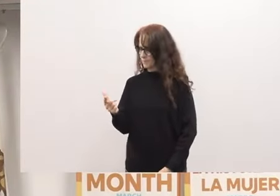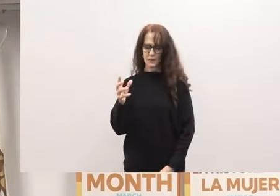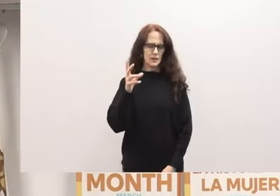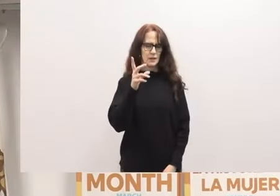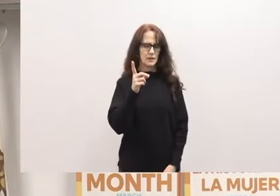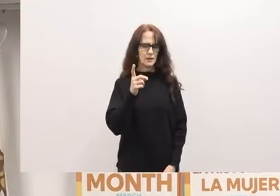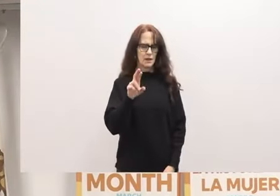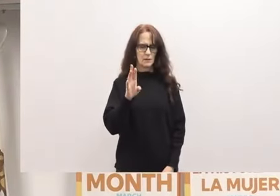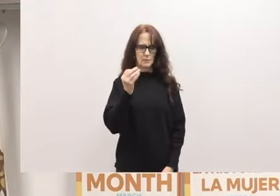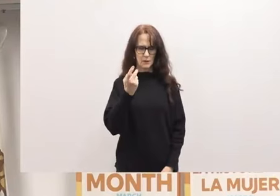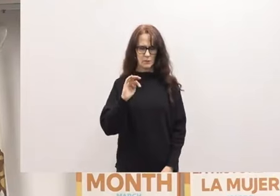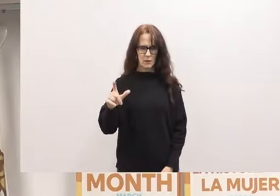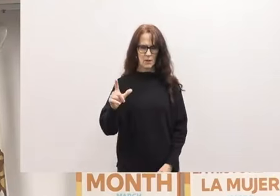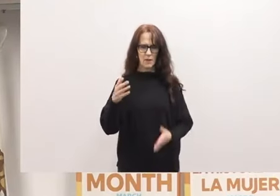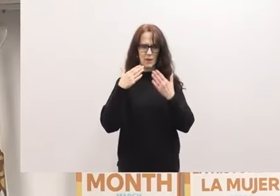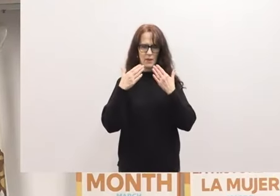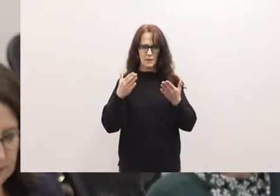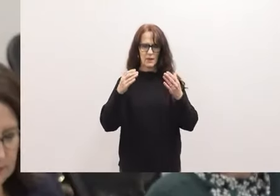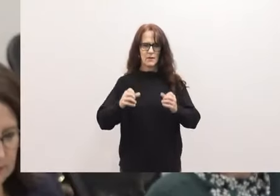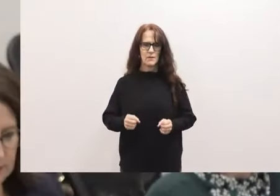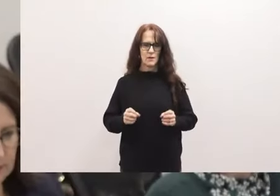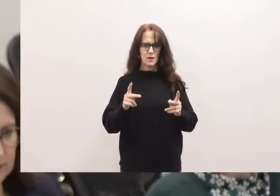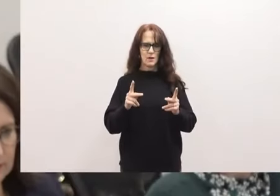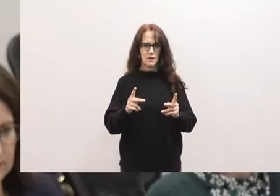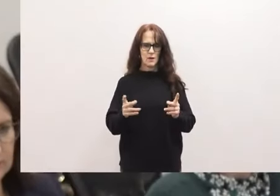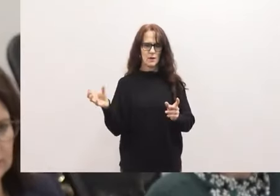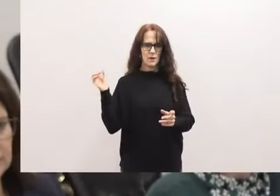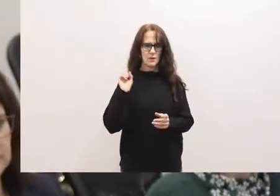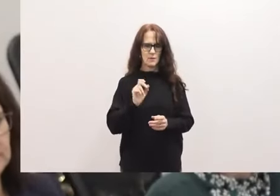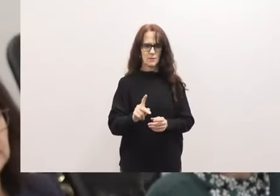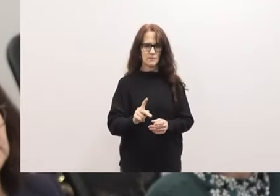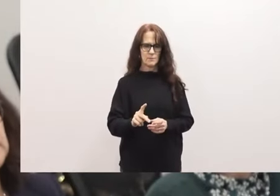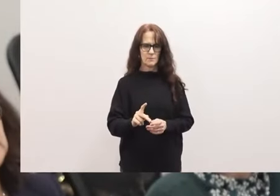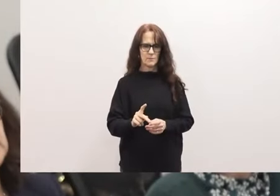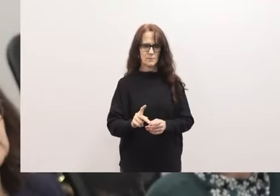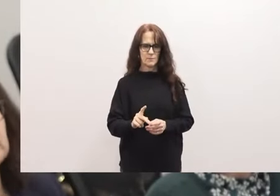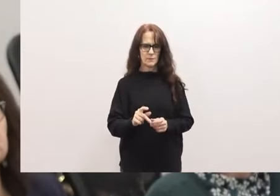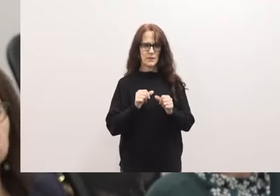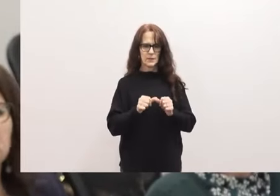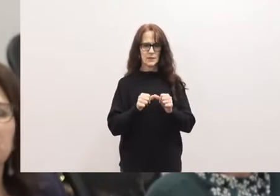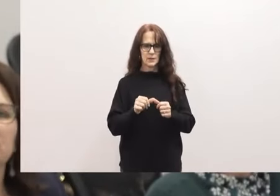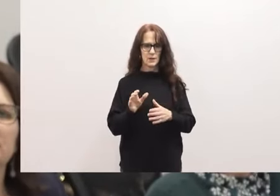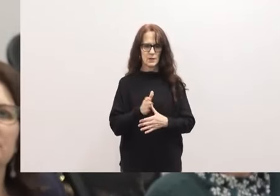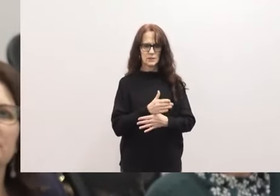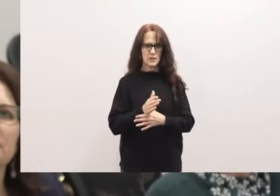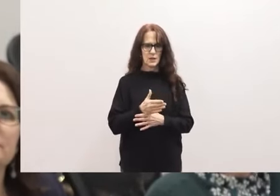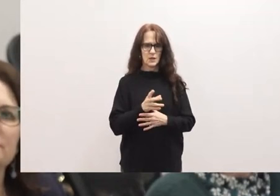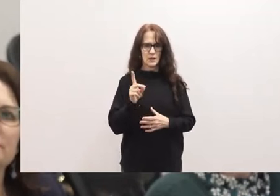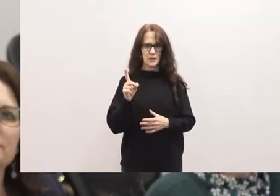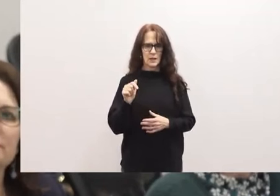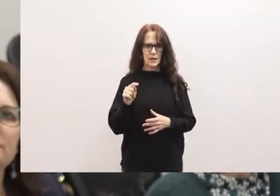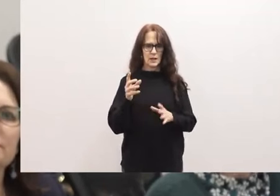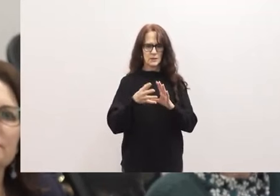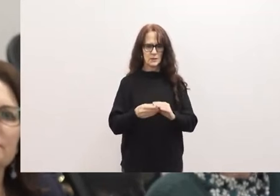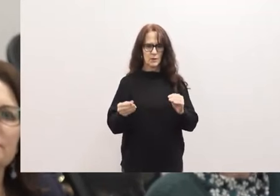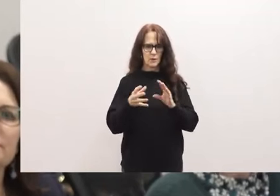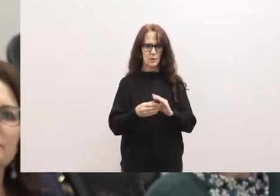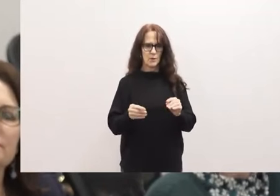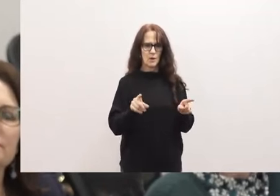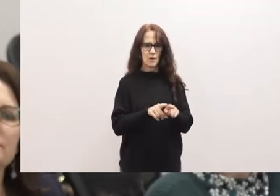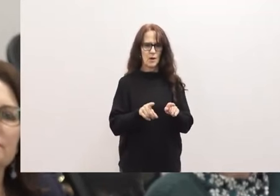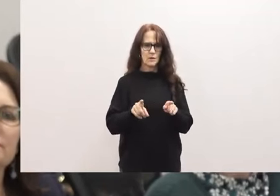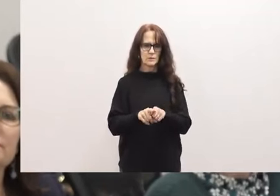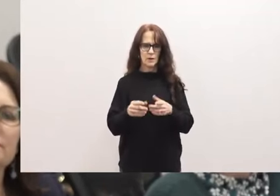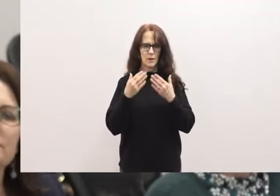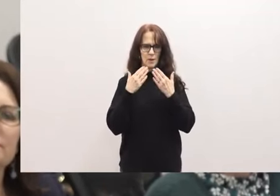good evening. Thank you for the opportunity to return and continue sharing our data story. I also want to